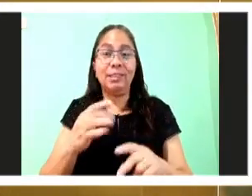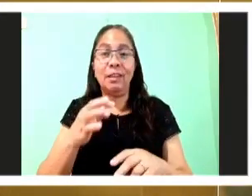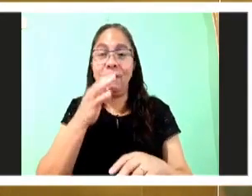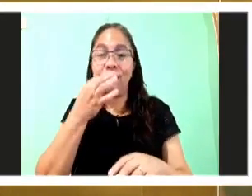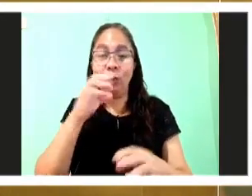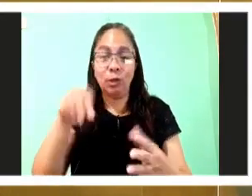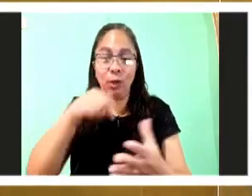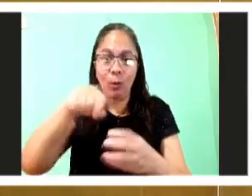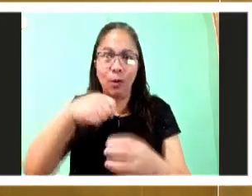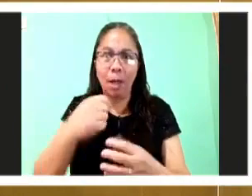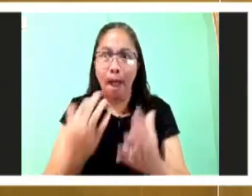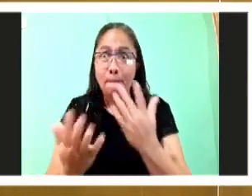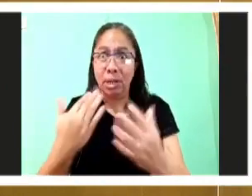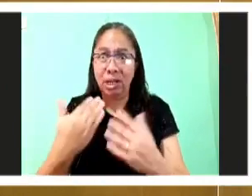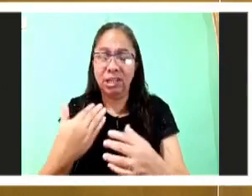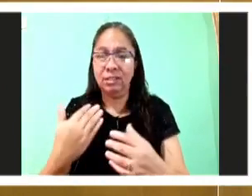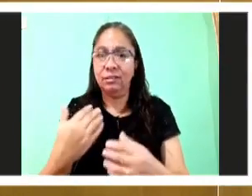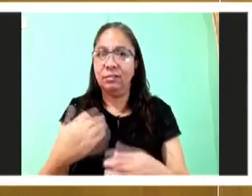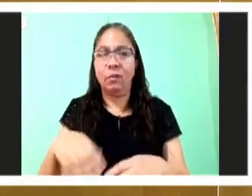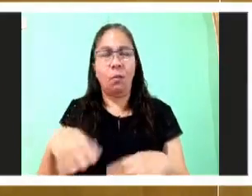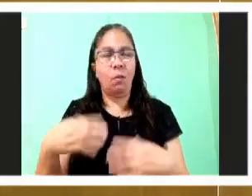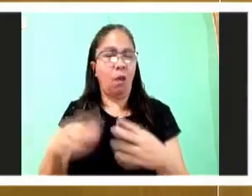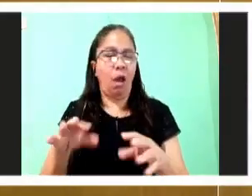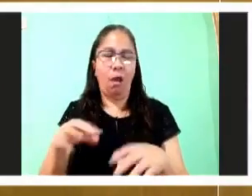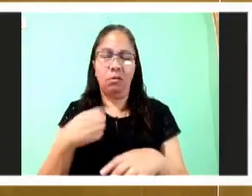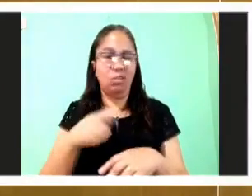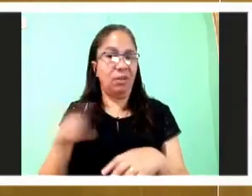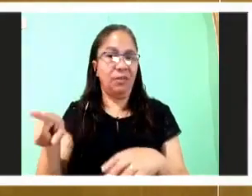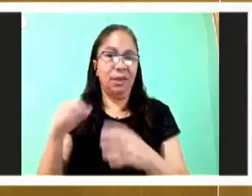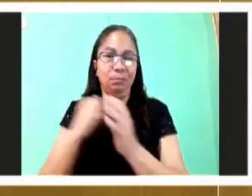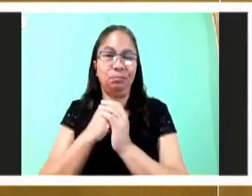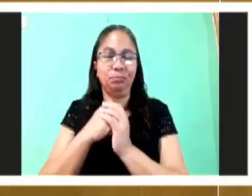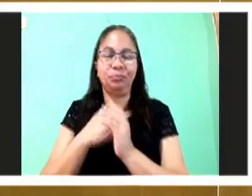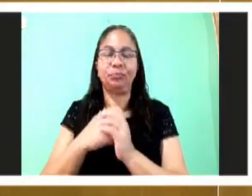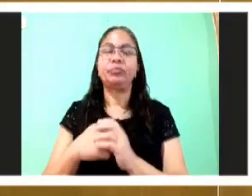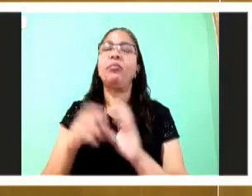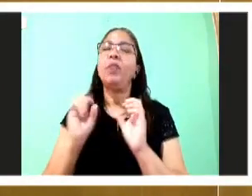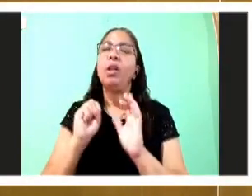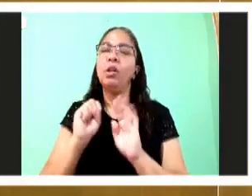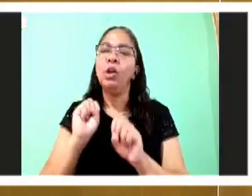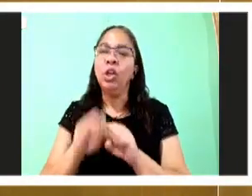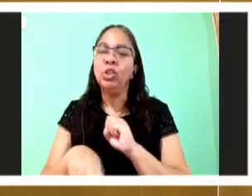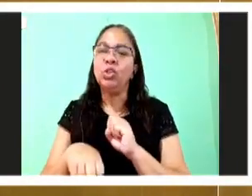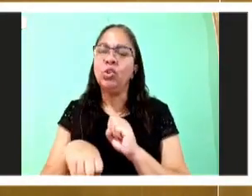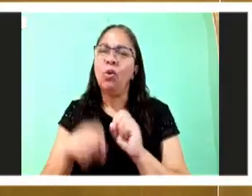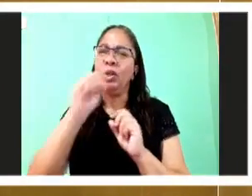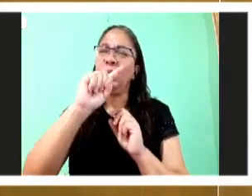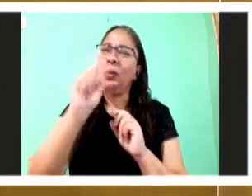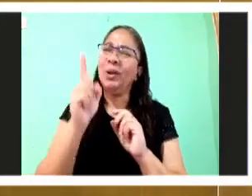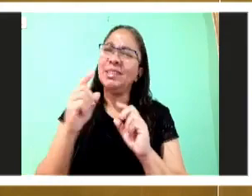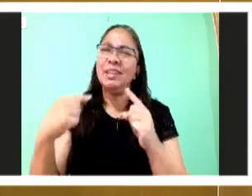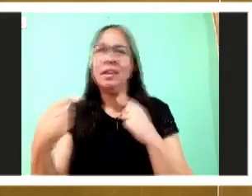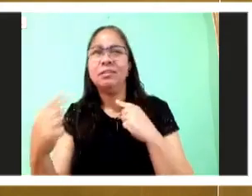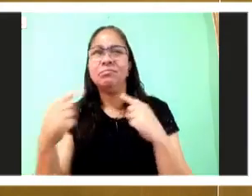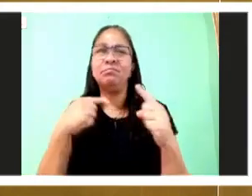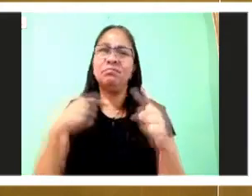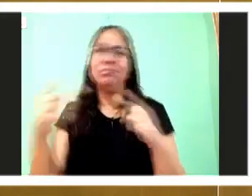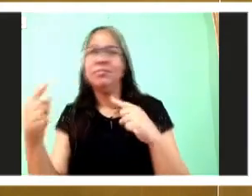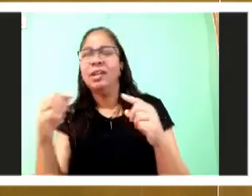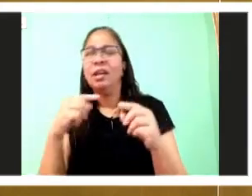And so the question and the debate was about which of these two